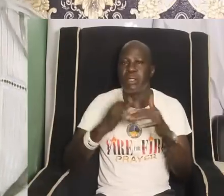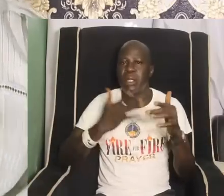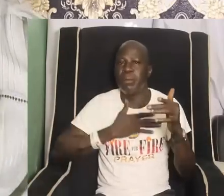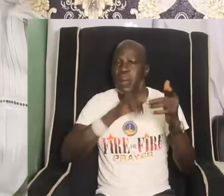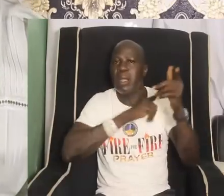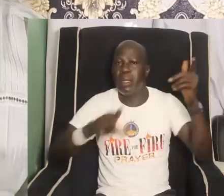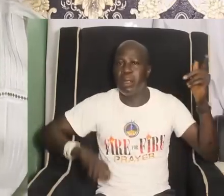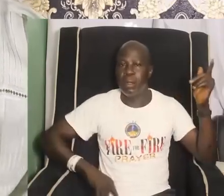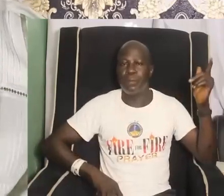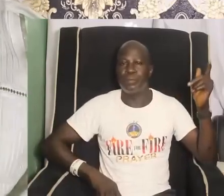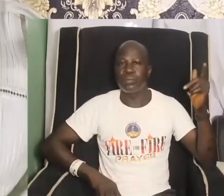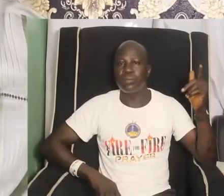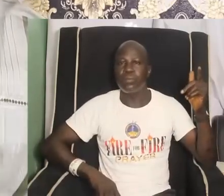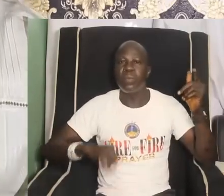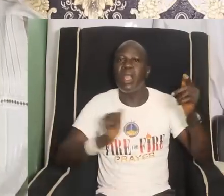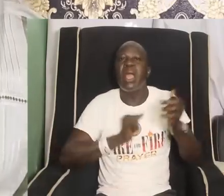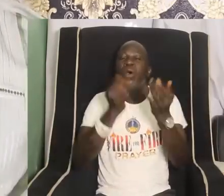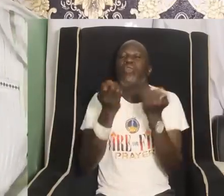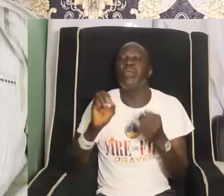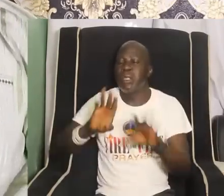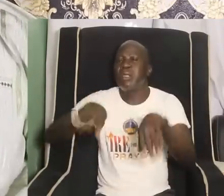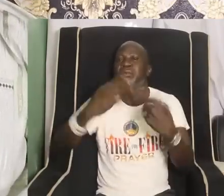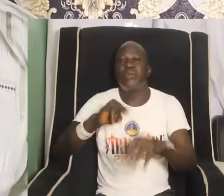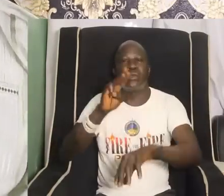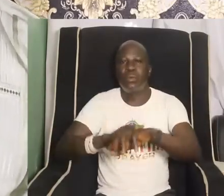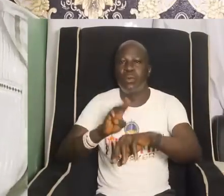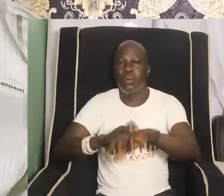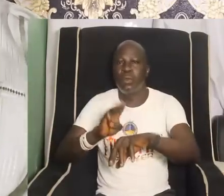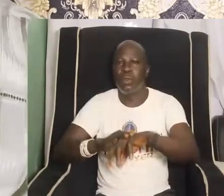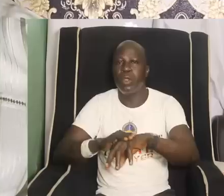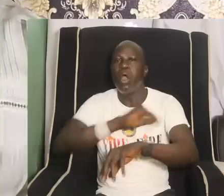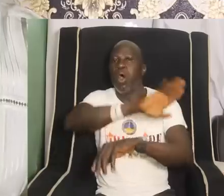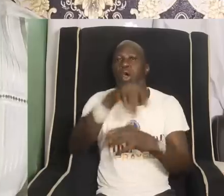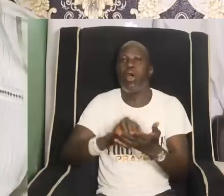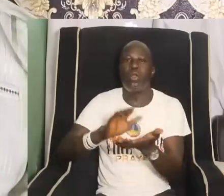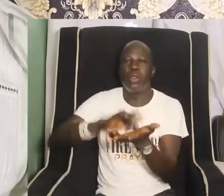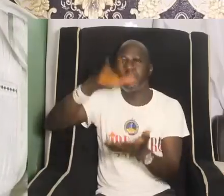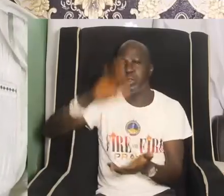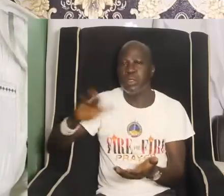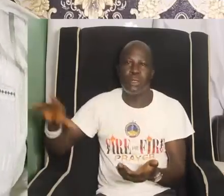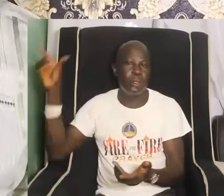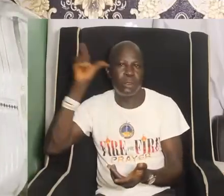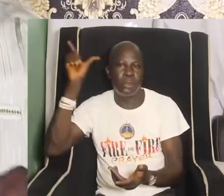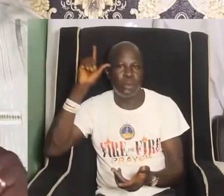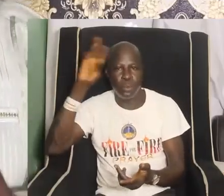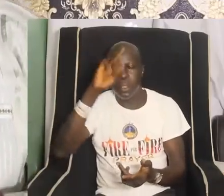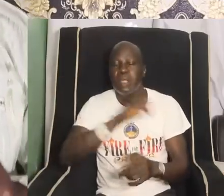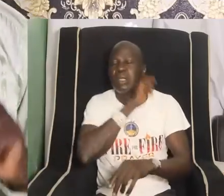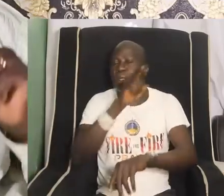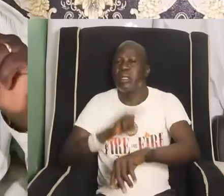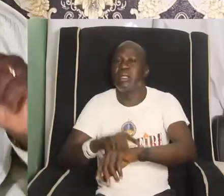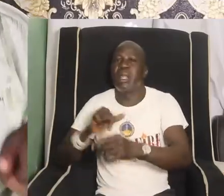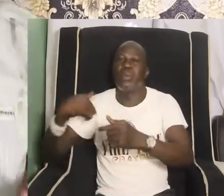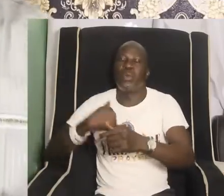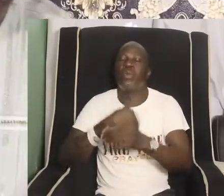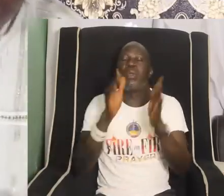Oluwa. In Jesus' name, we pray. Prophesy, kilokan. I want to give a warning. ẹ̀yin ọmọ ológun ẹgbọ́ mi. Glorious children, listen to me. Àkókò ta bá ń